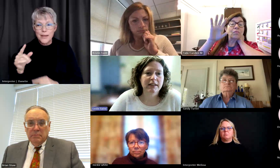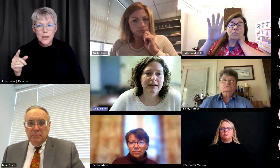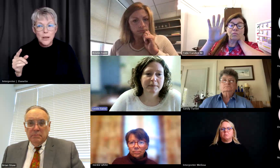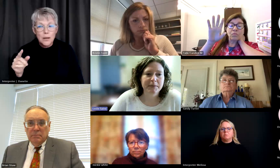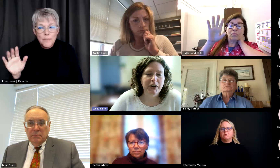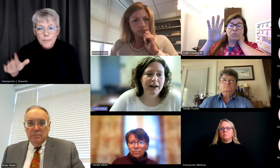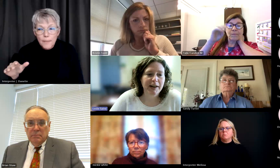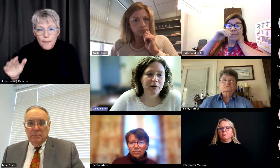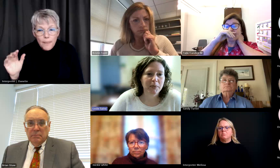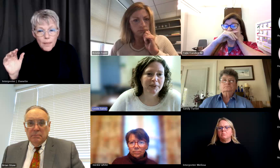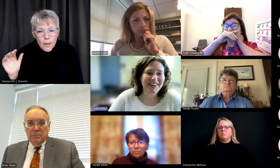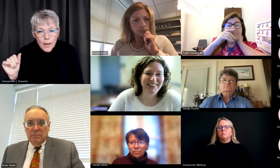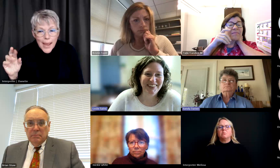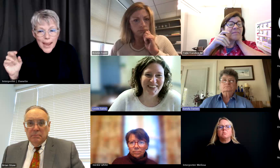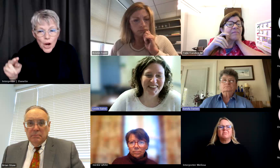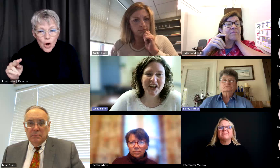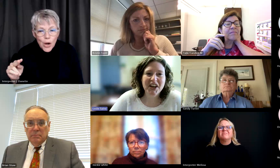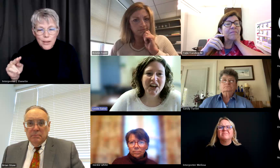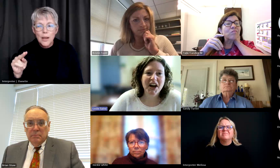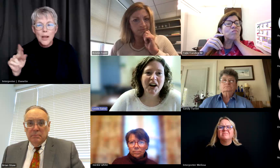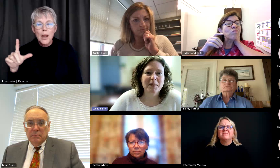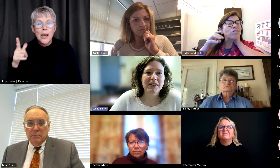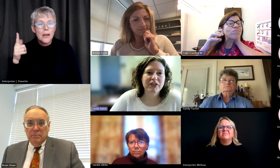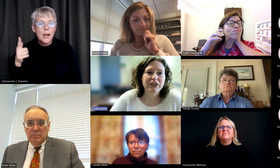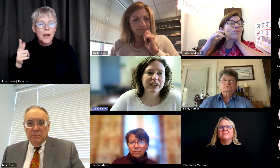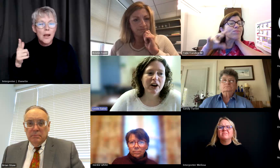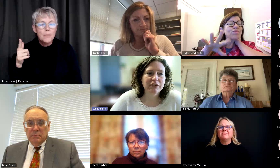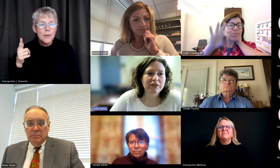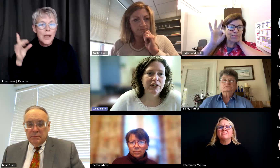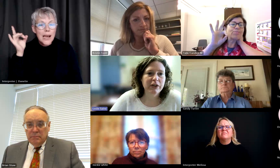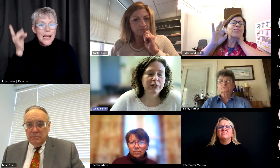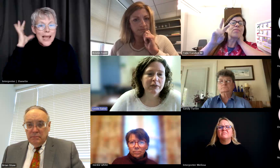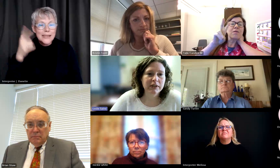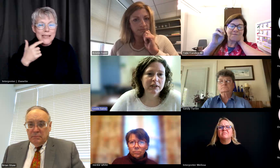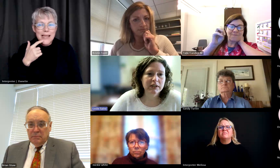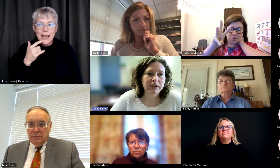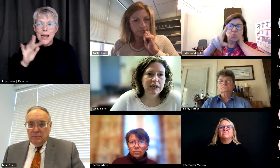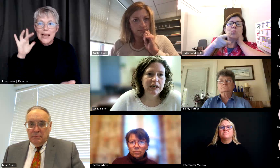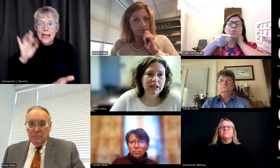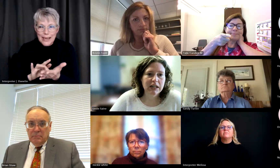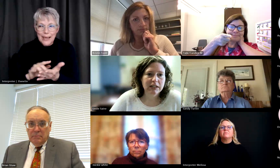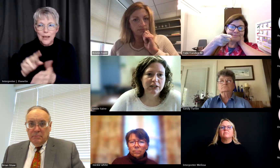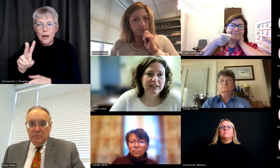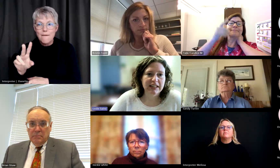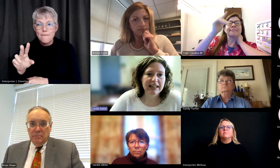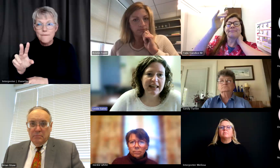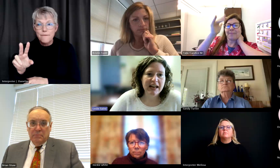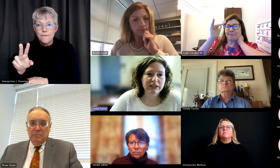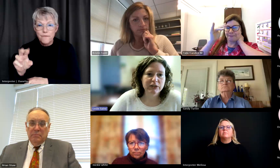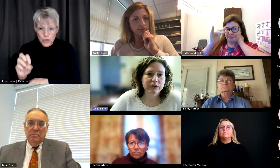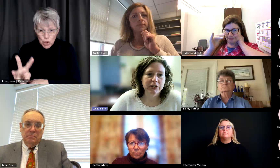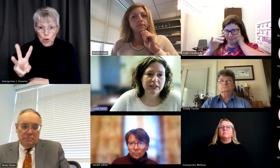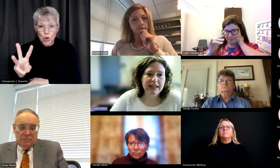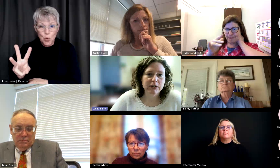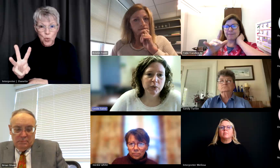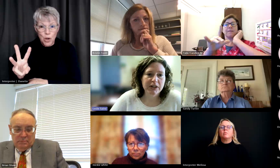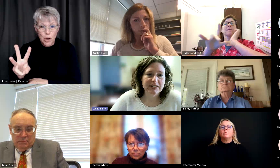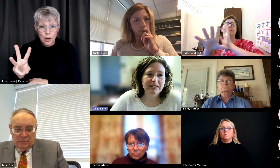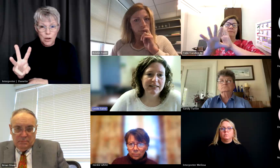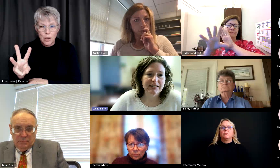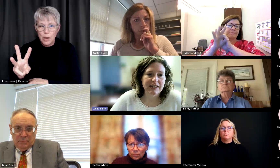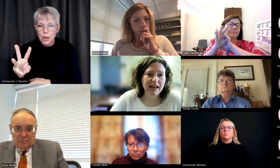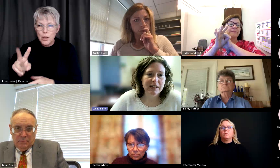I try to help? If you click on view, like that, look down to